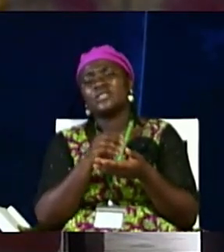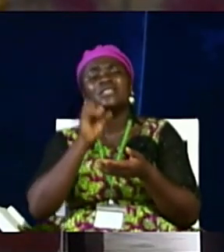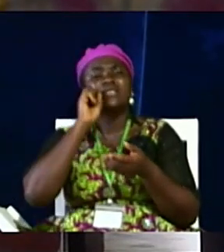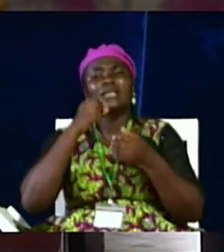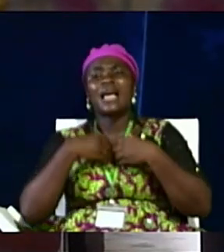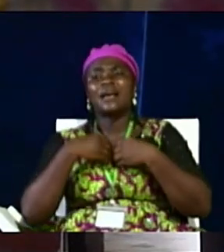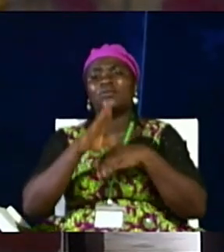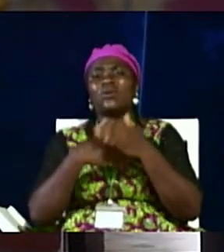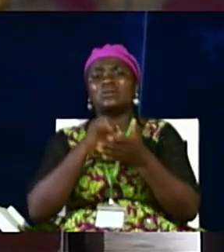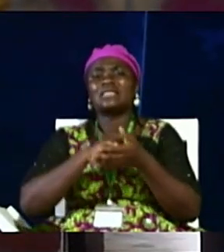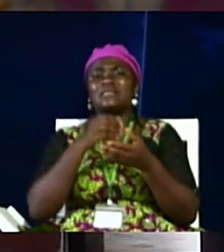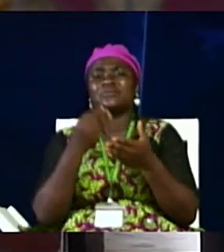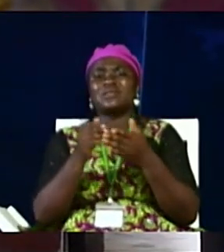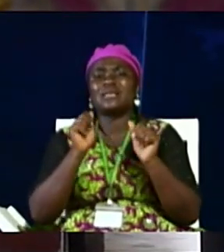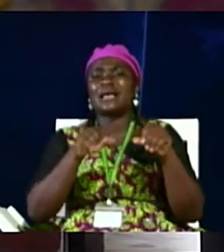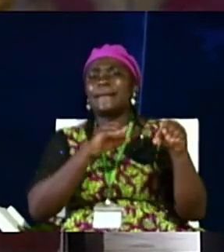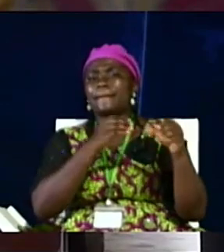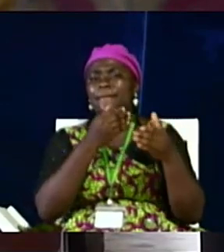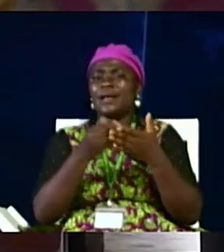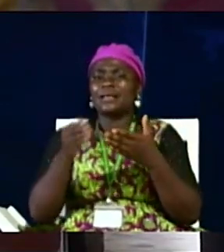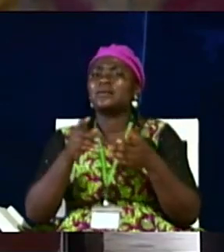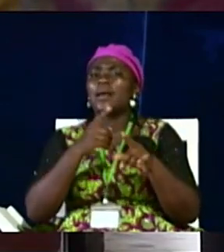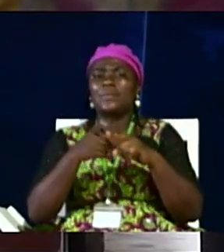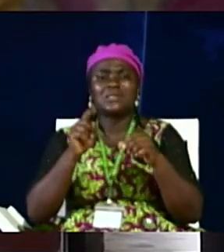this reproach refuses to go.